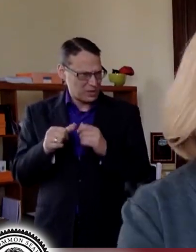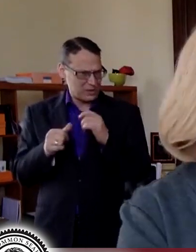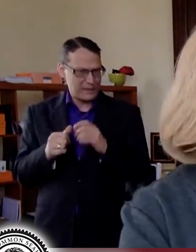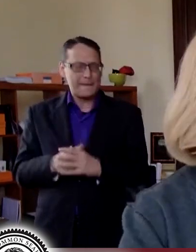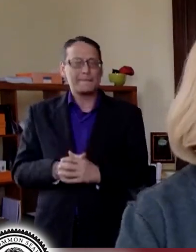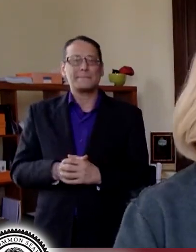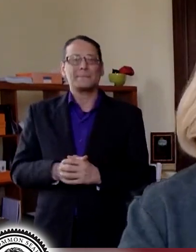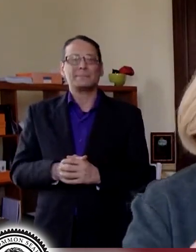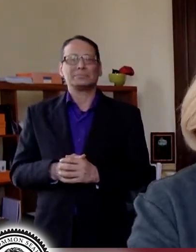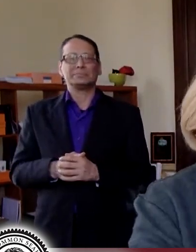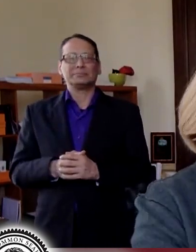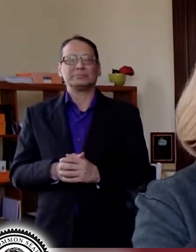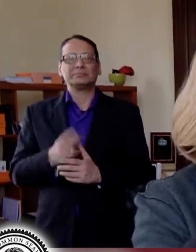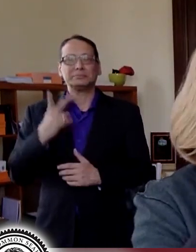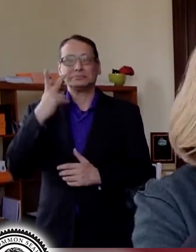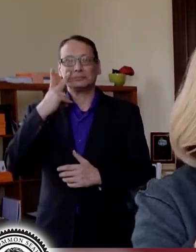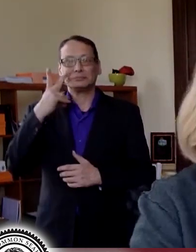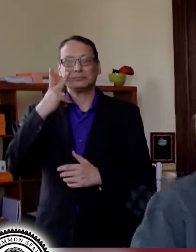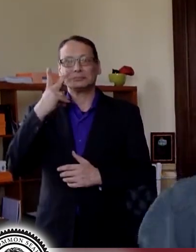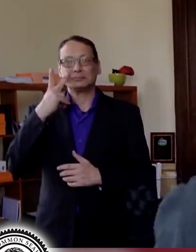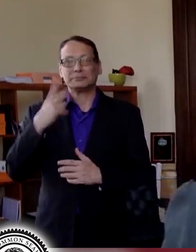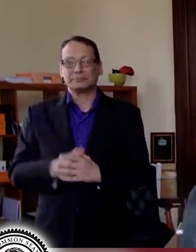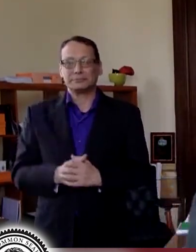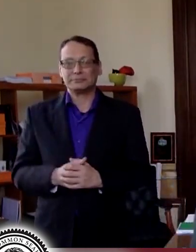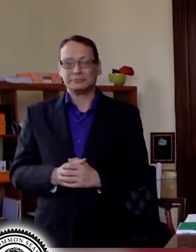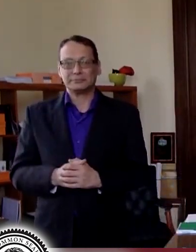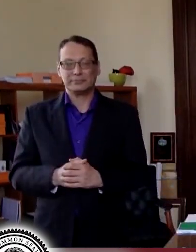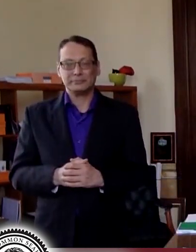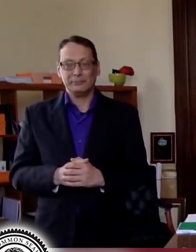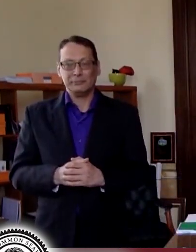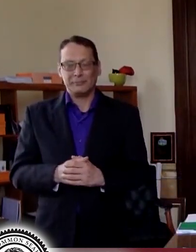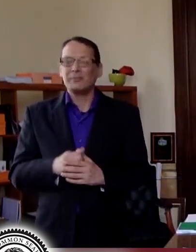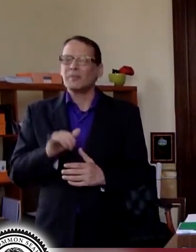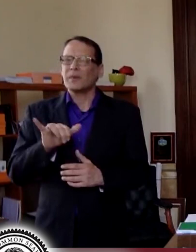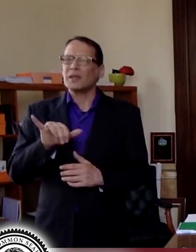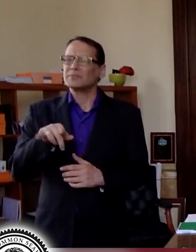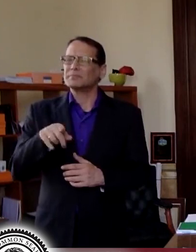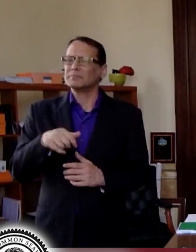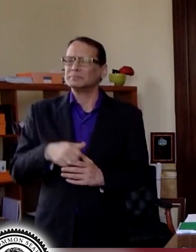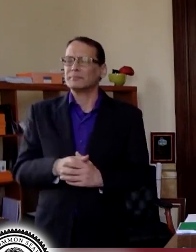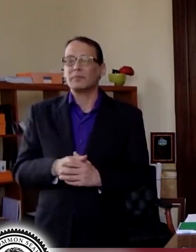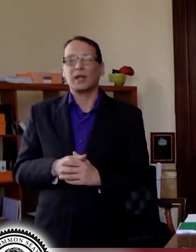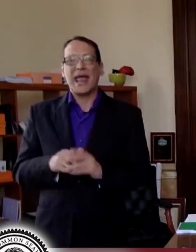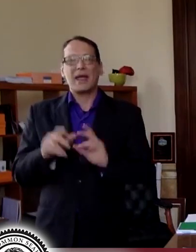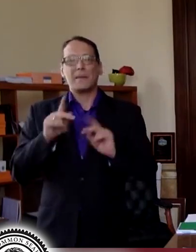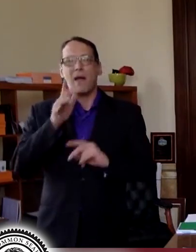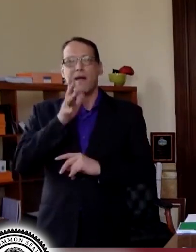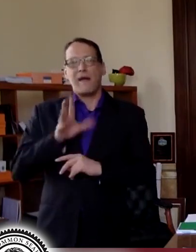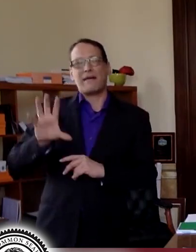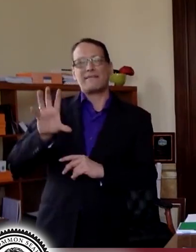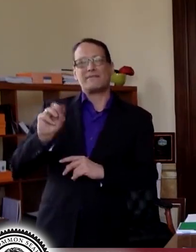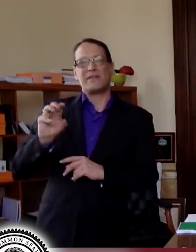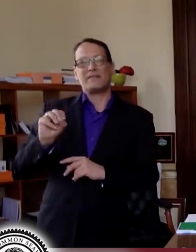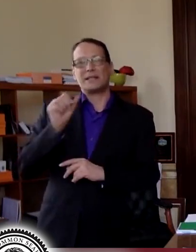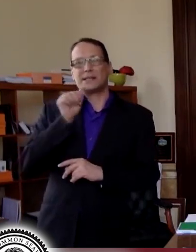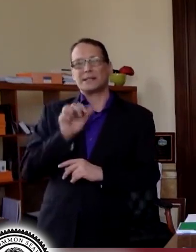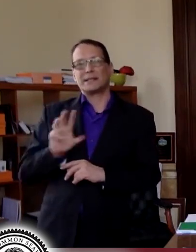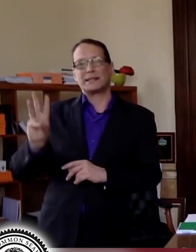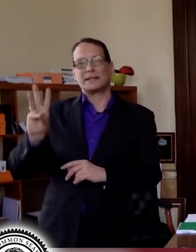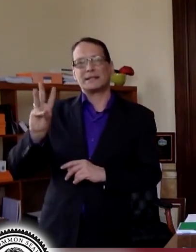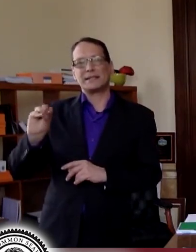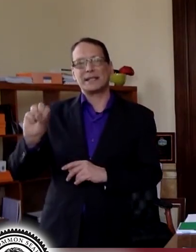Okay, let's see here. Good. So that's what I thought it was. So it's people in their 50s and